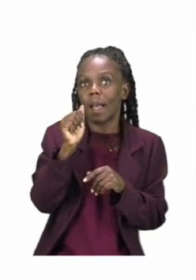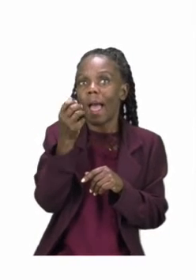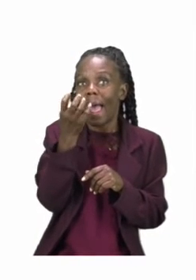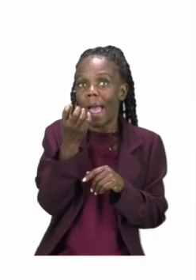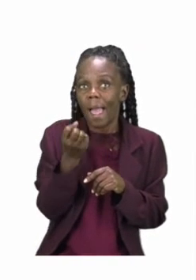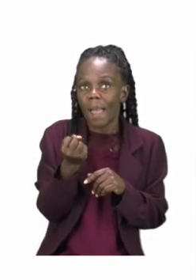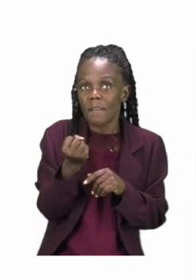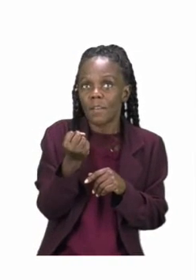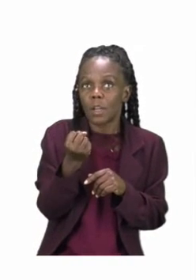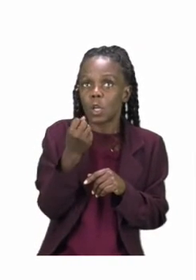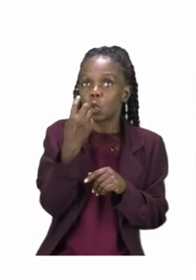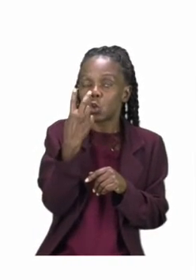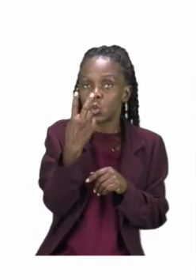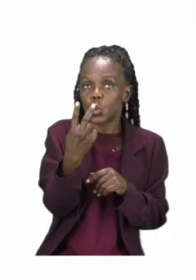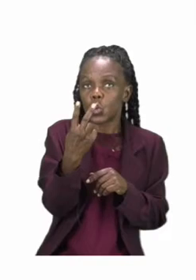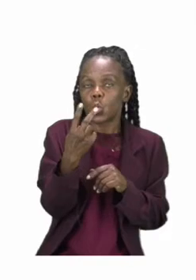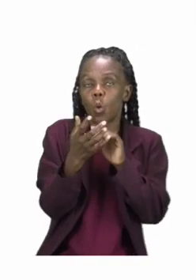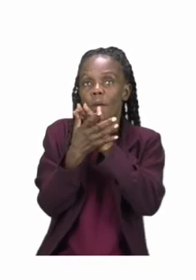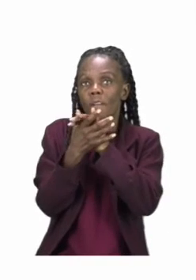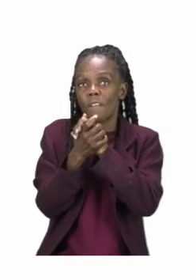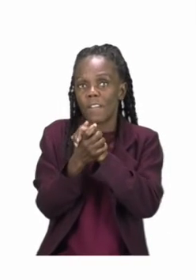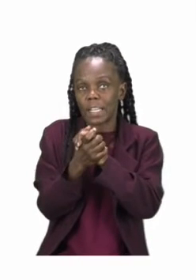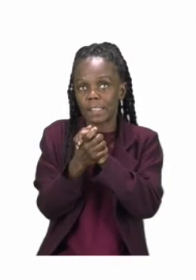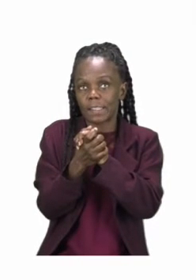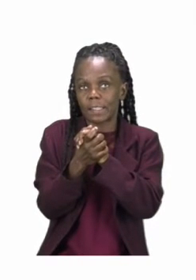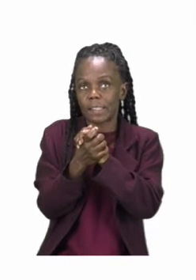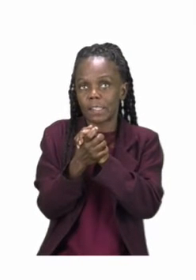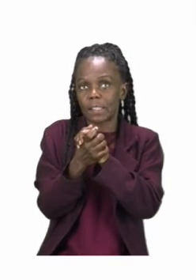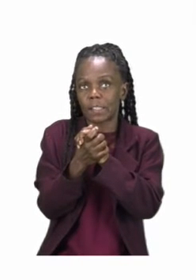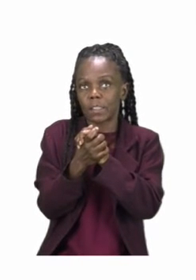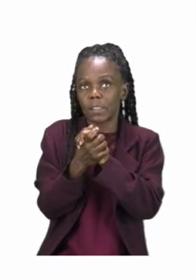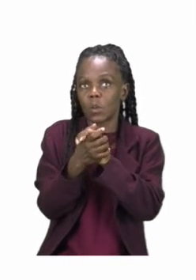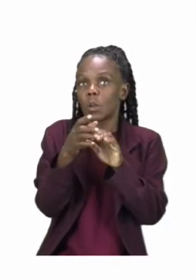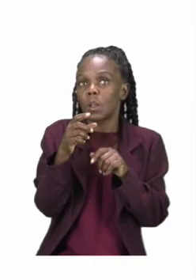So we are talking about Lisa.